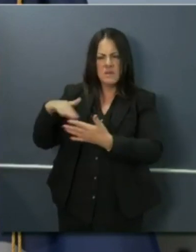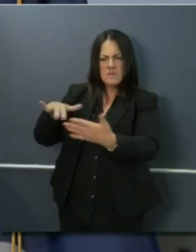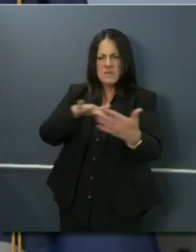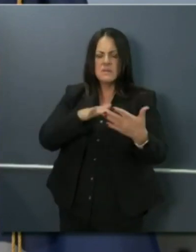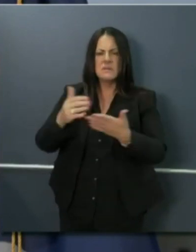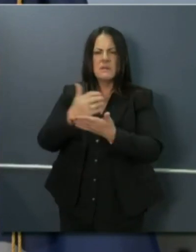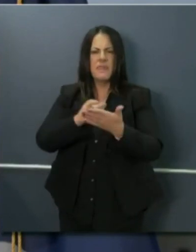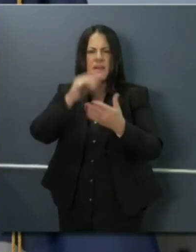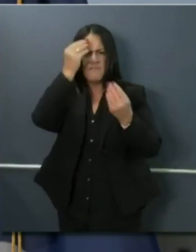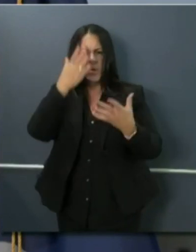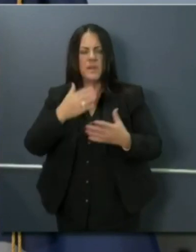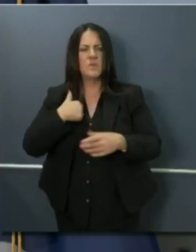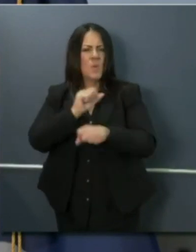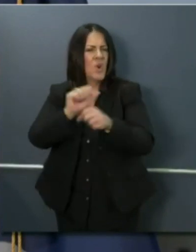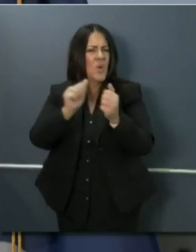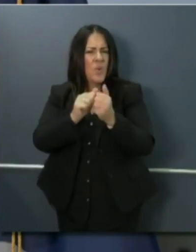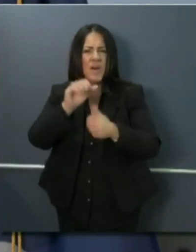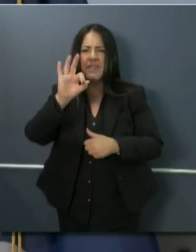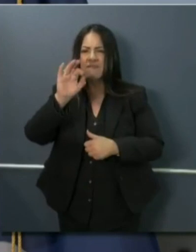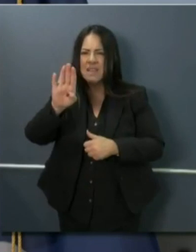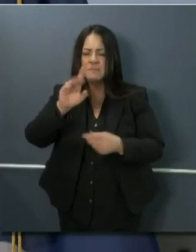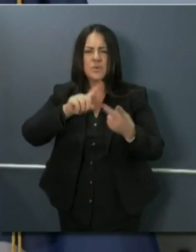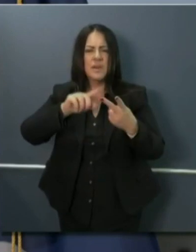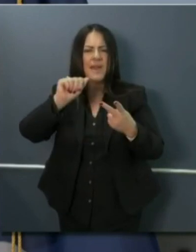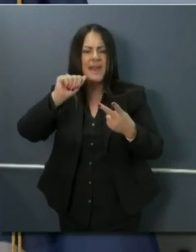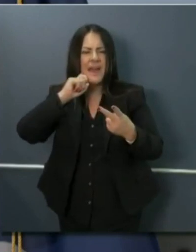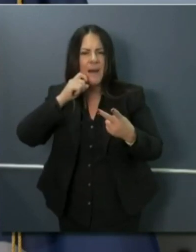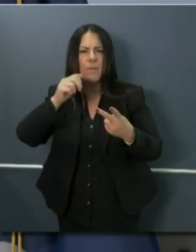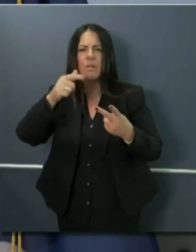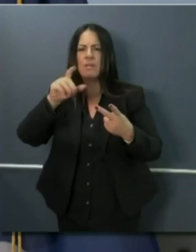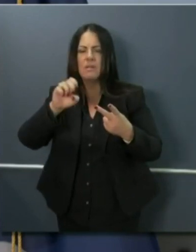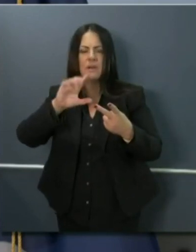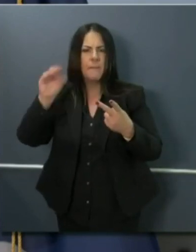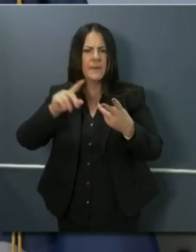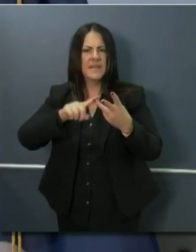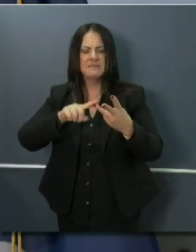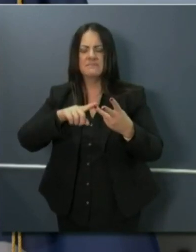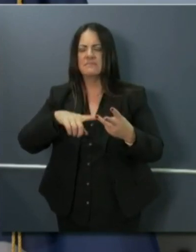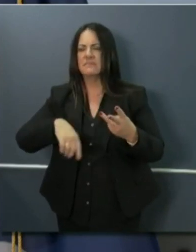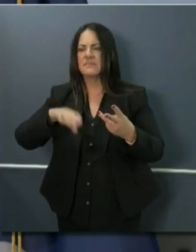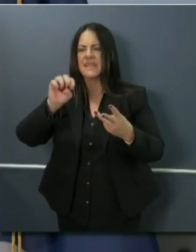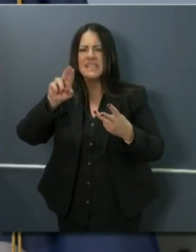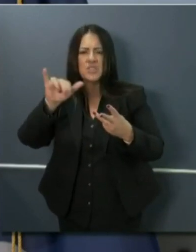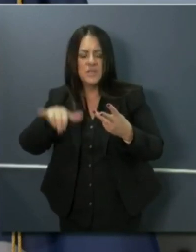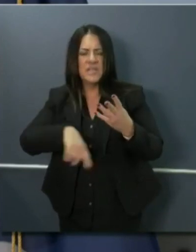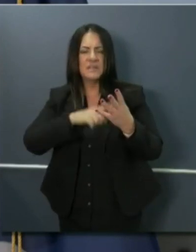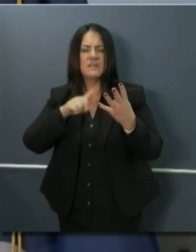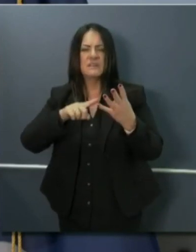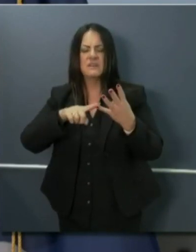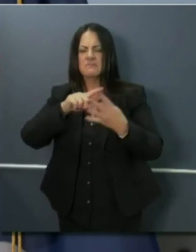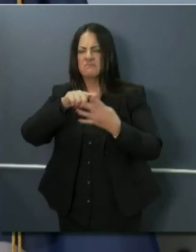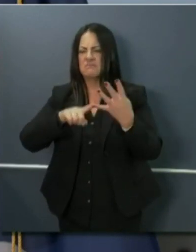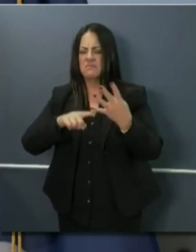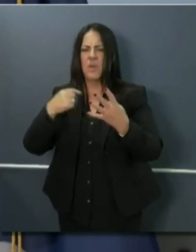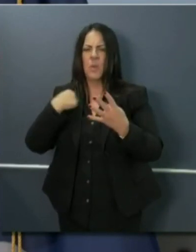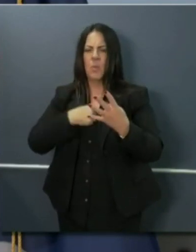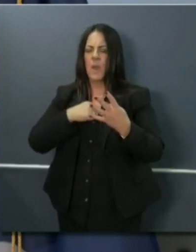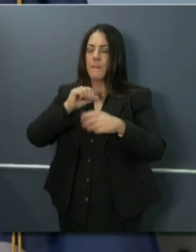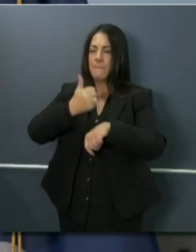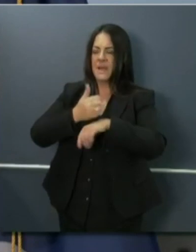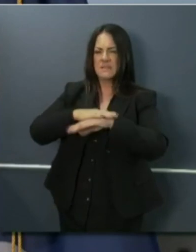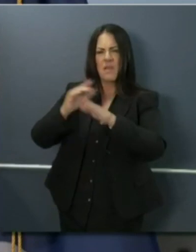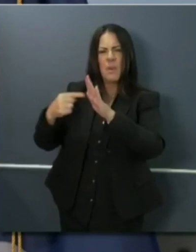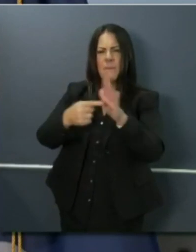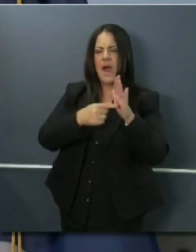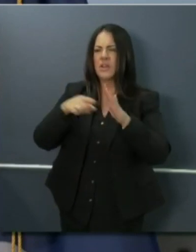working with Blue Dot, working with Facebook, Apple, and others. We have our modeling that is done on a daily basis based upon